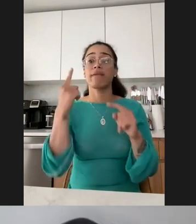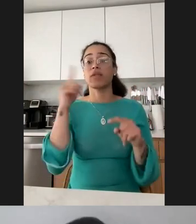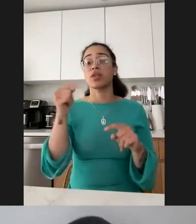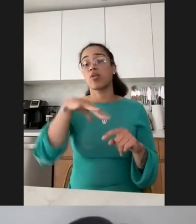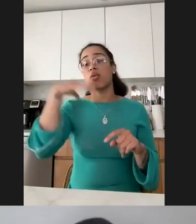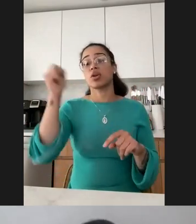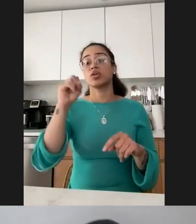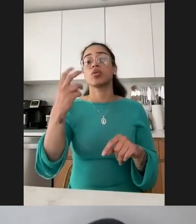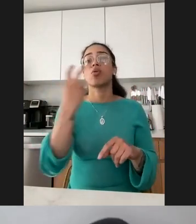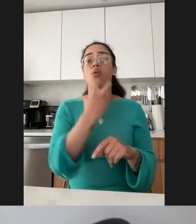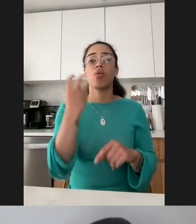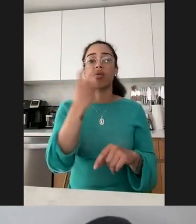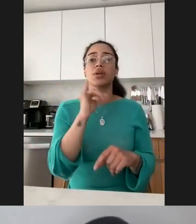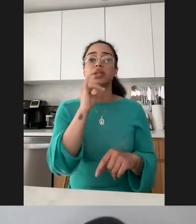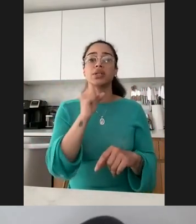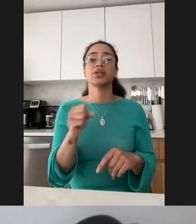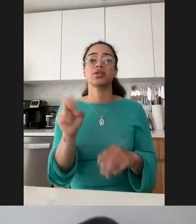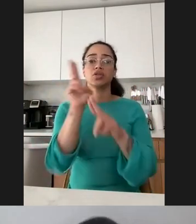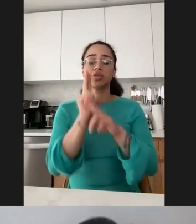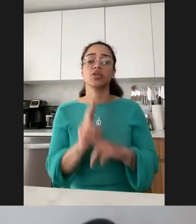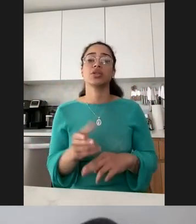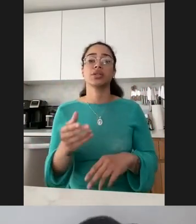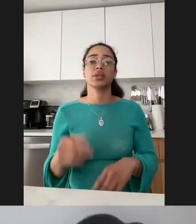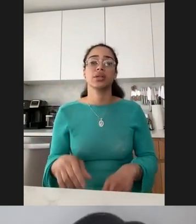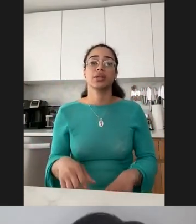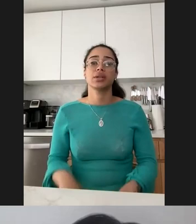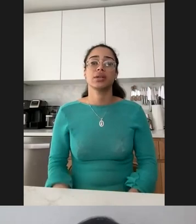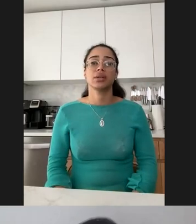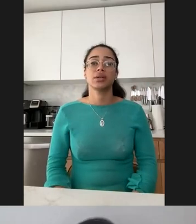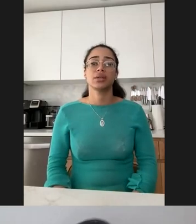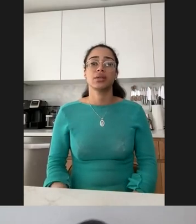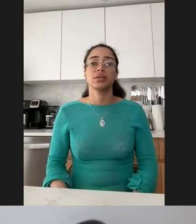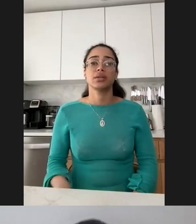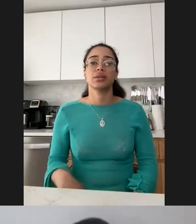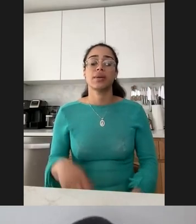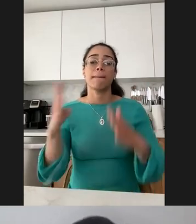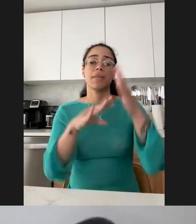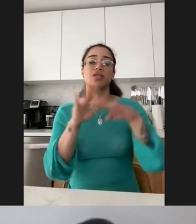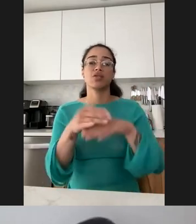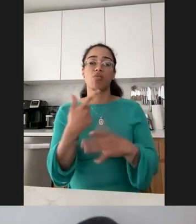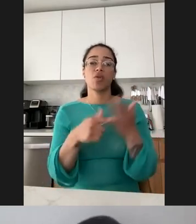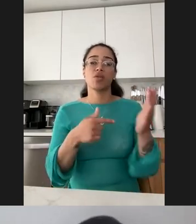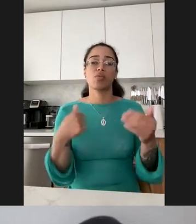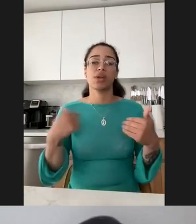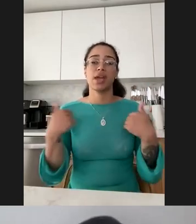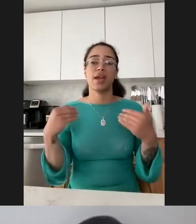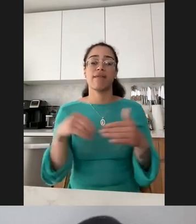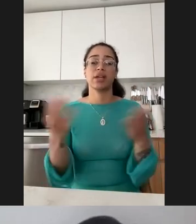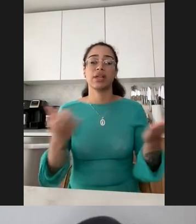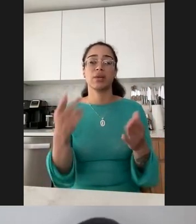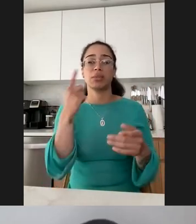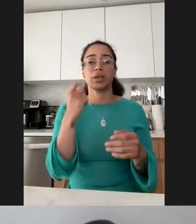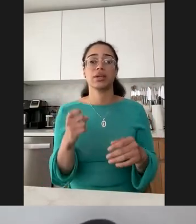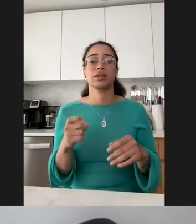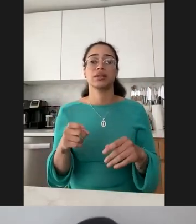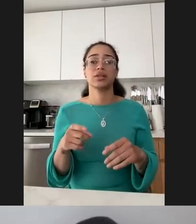is, to me, oral is much better based on what we have in here, because you're right, during the